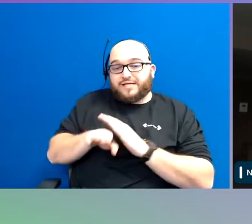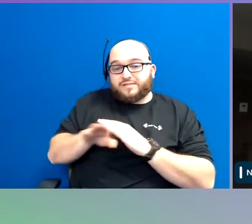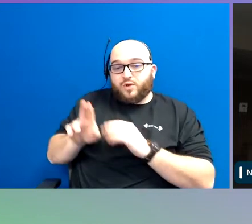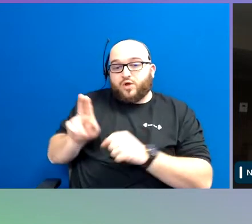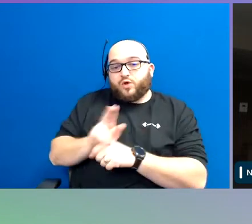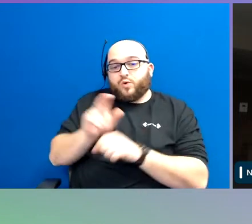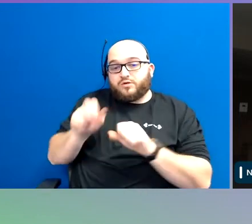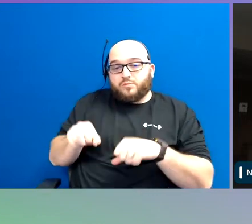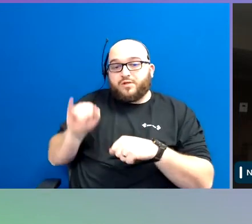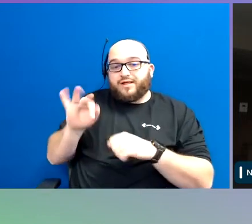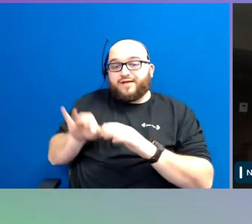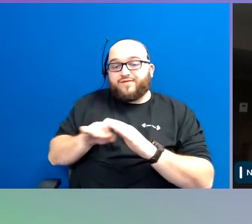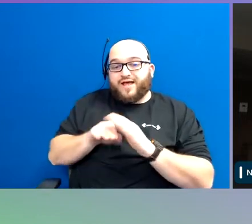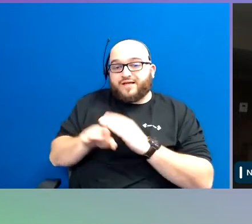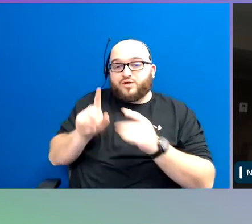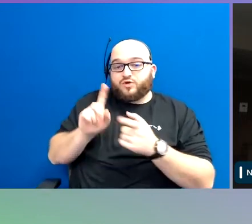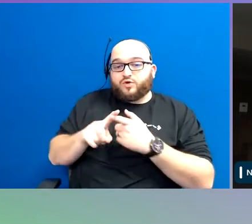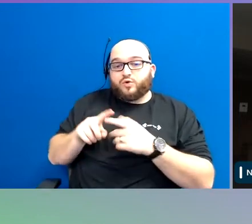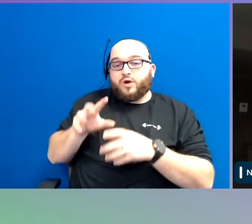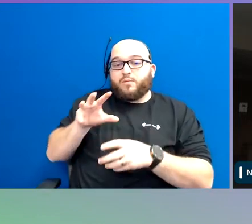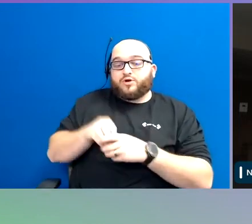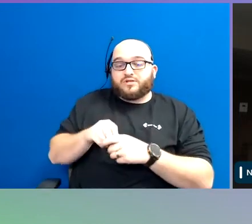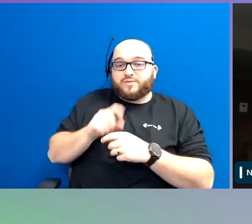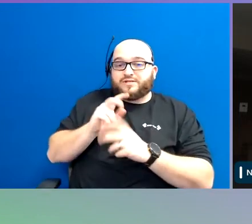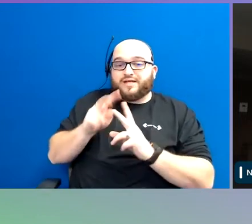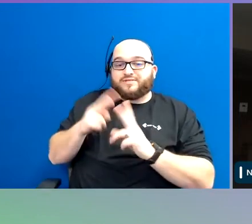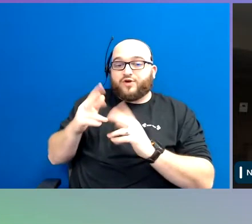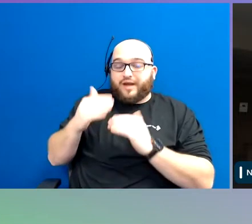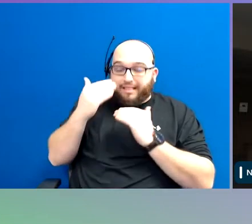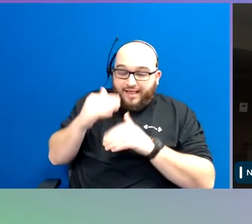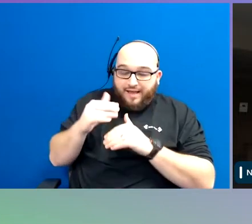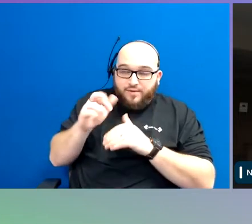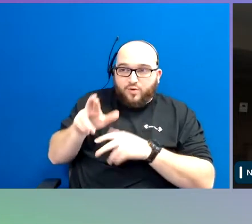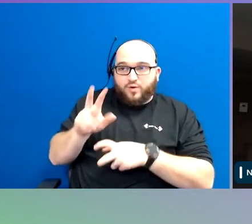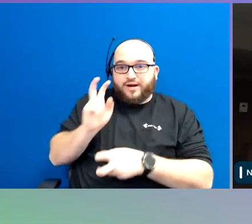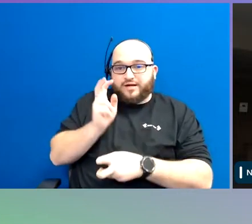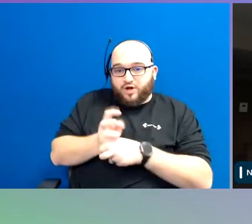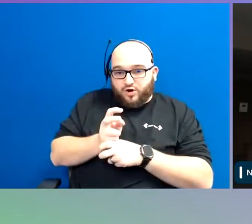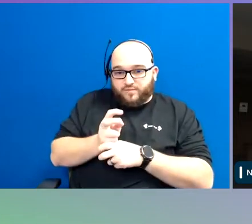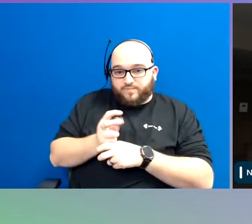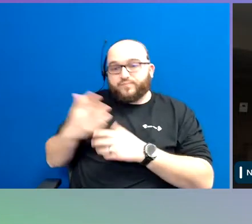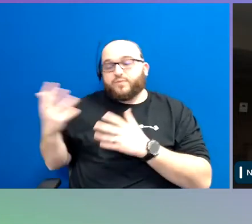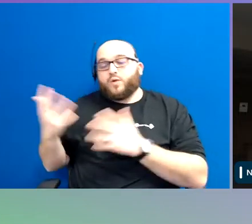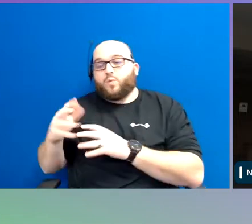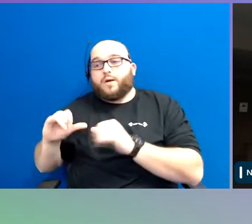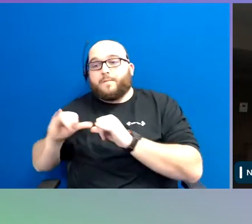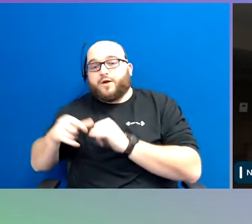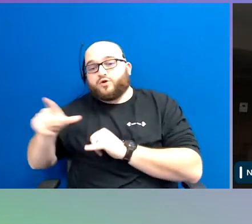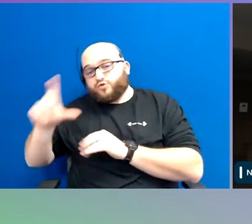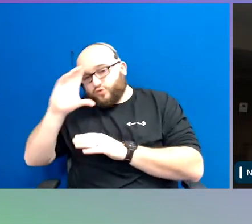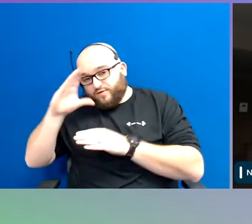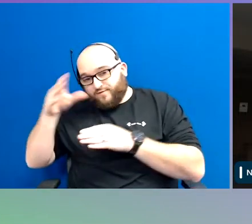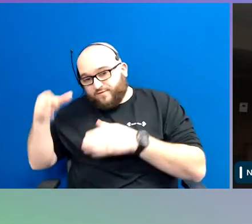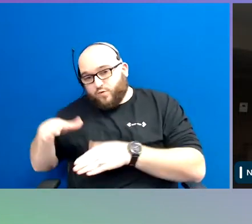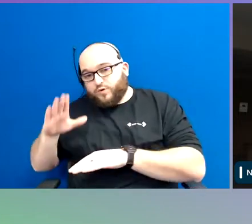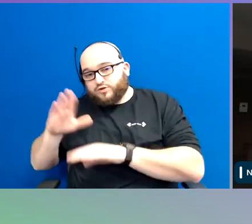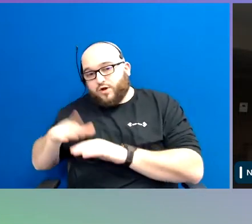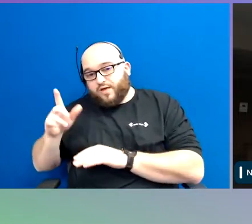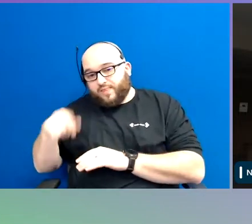if access to participants is limited or difficult to do? What metrics would you focus on